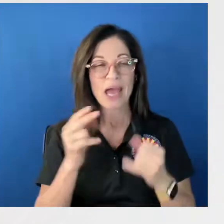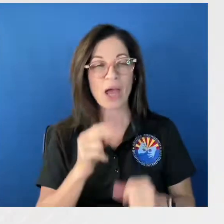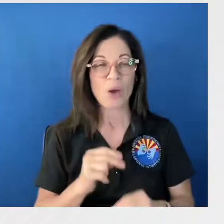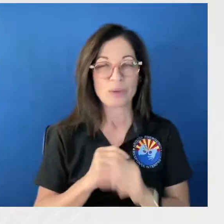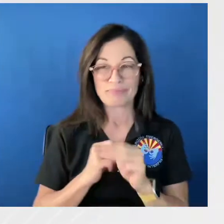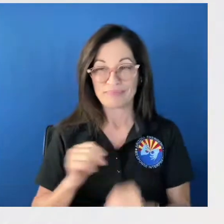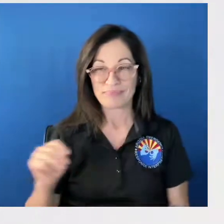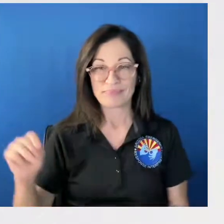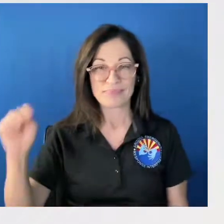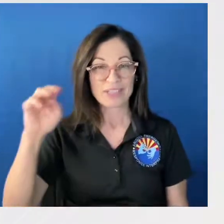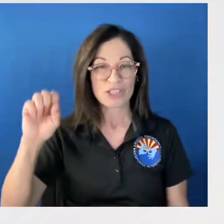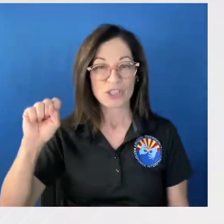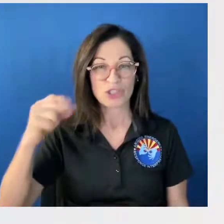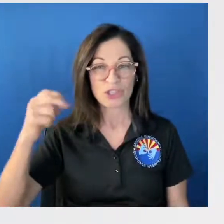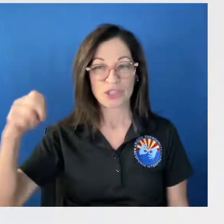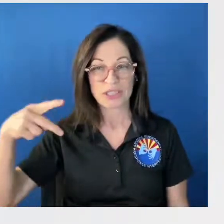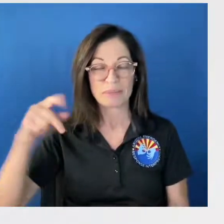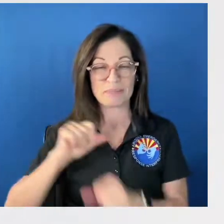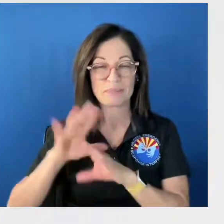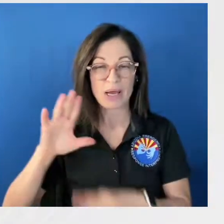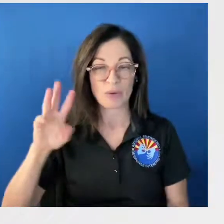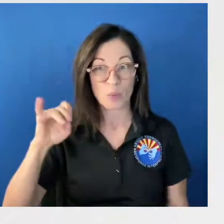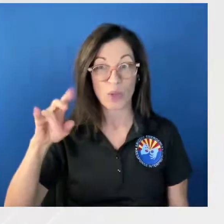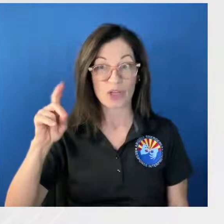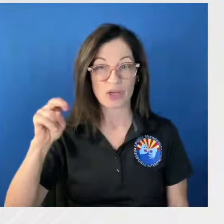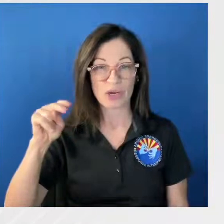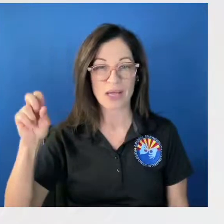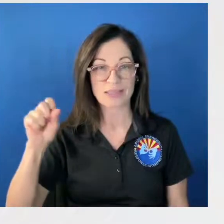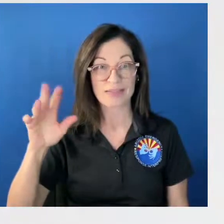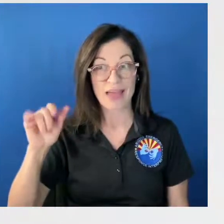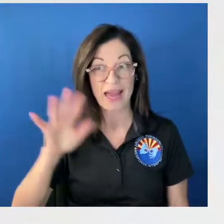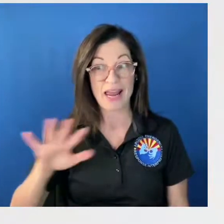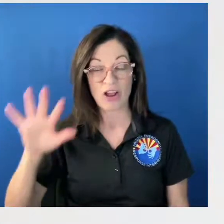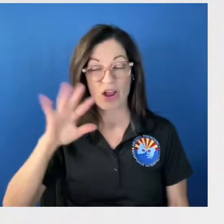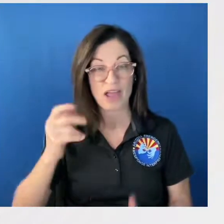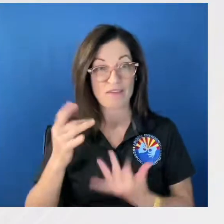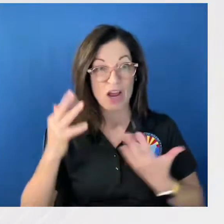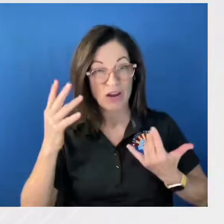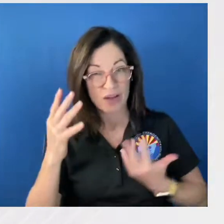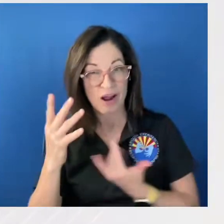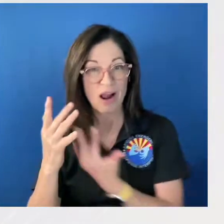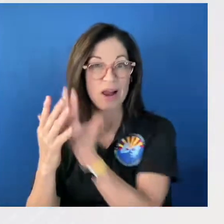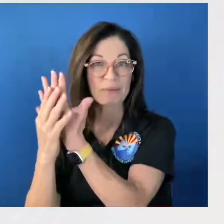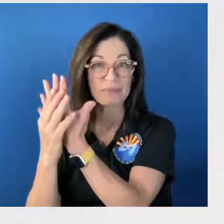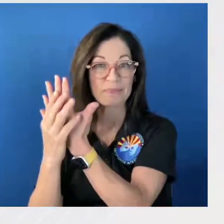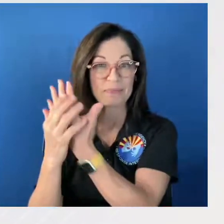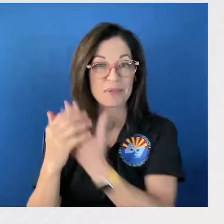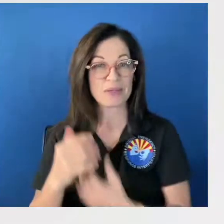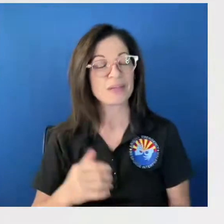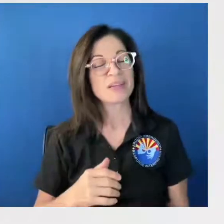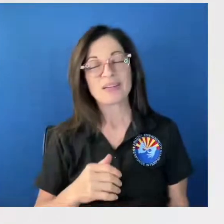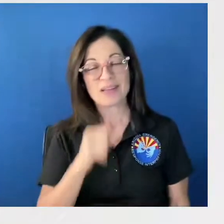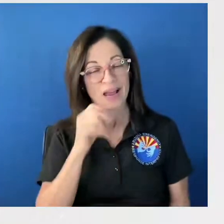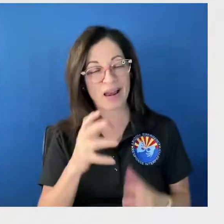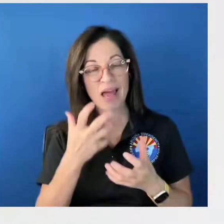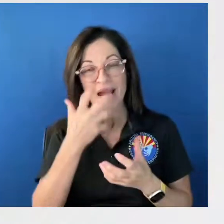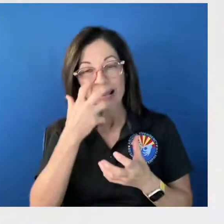Wilderness, this fire has definitely run itself up to a ridge. Not really showing a whole lot of heat in